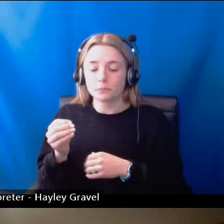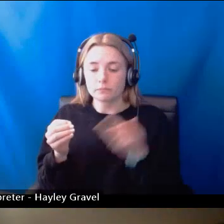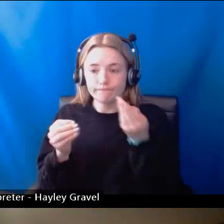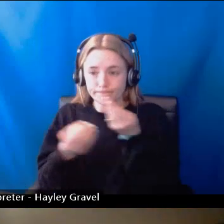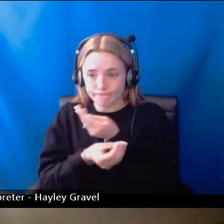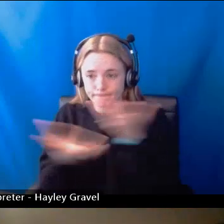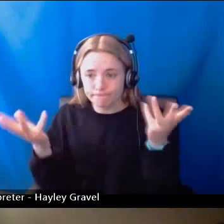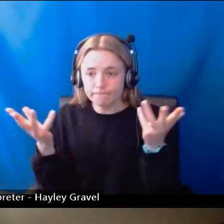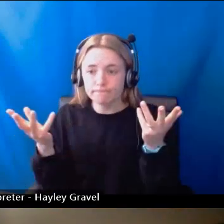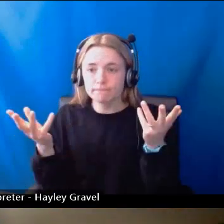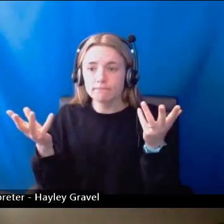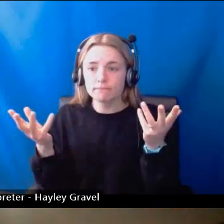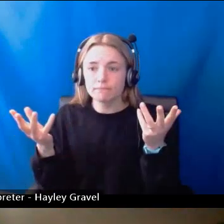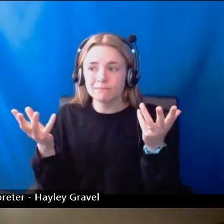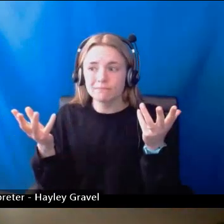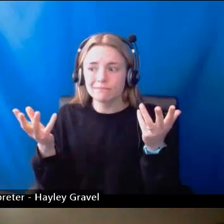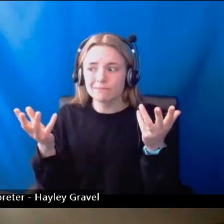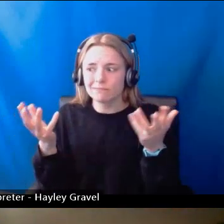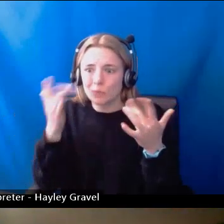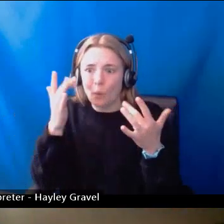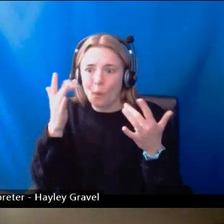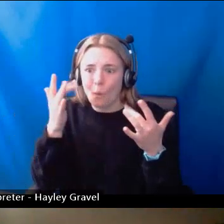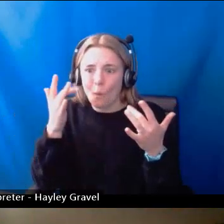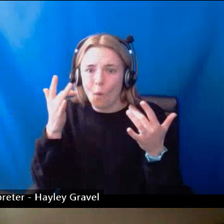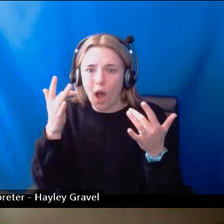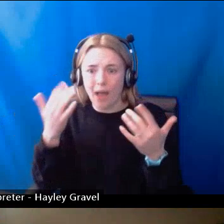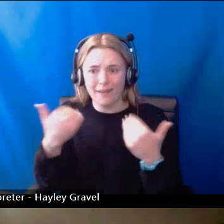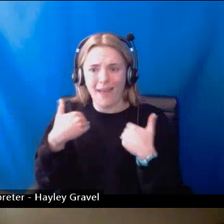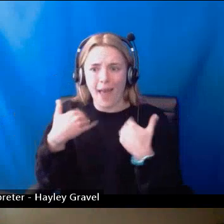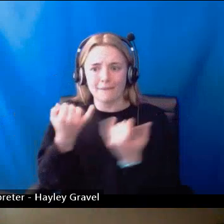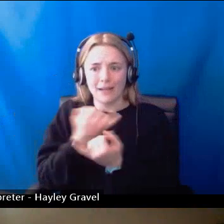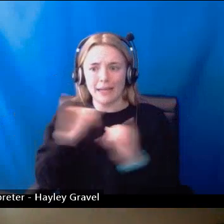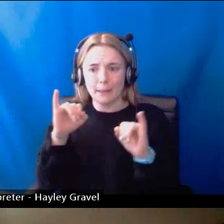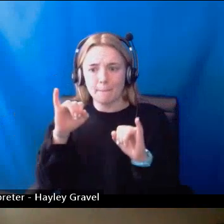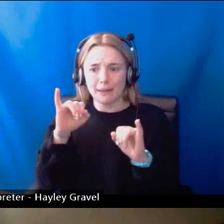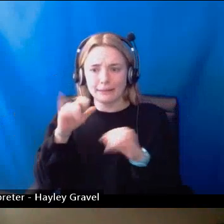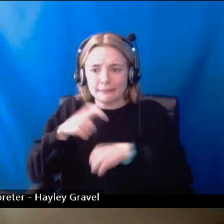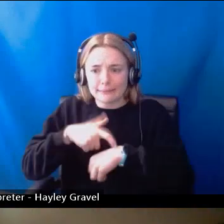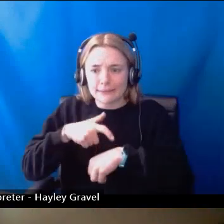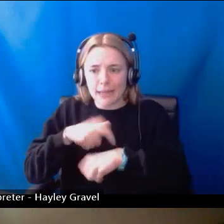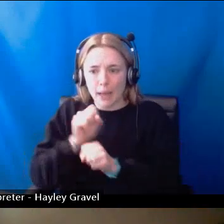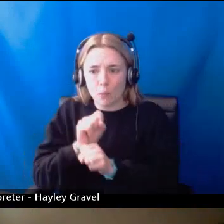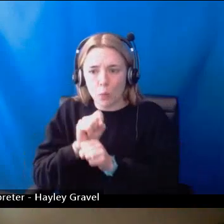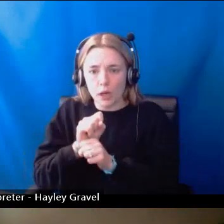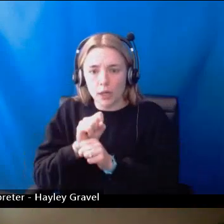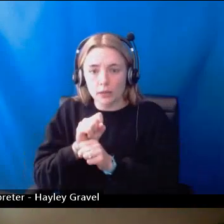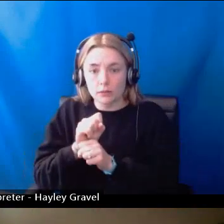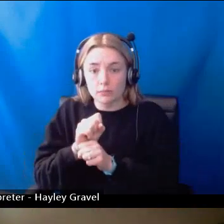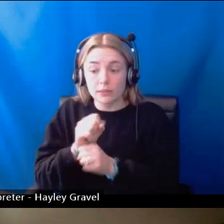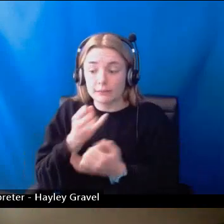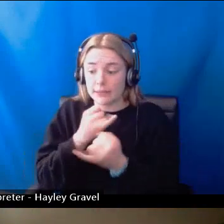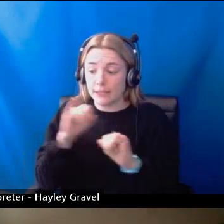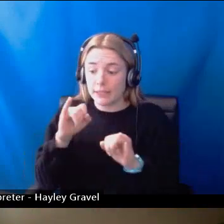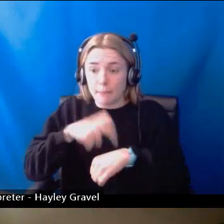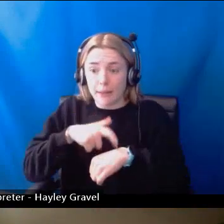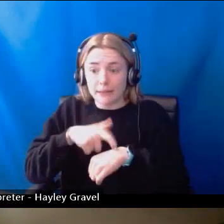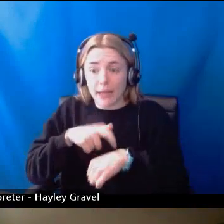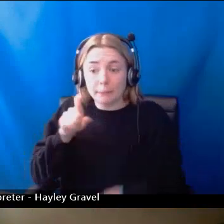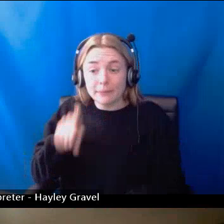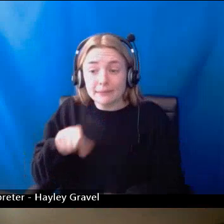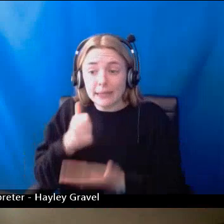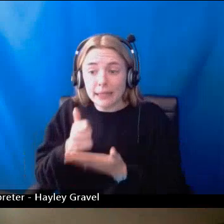the whole idea of why I do this, of giving you time to work so you can reach out to me and we can have